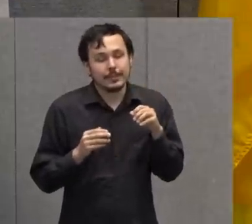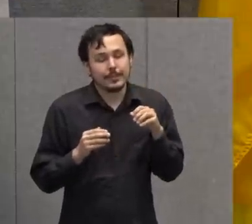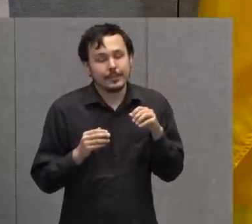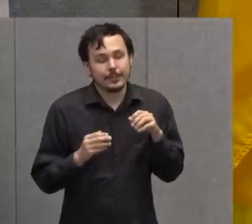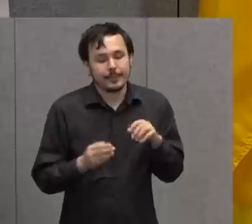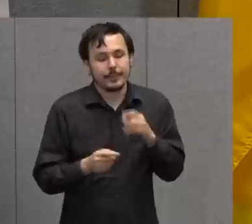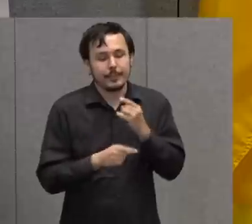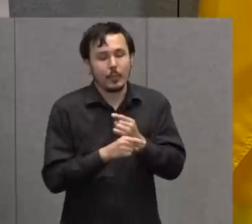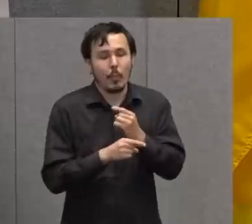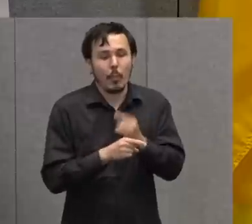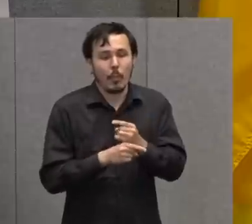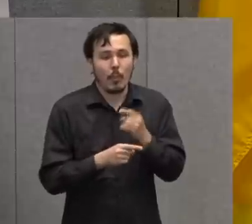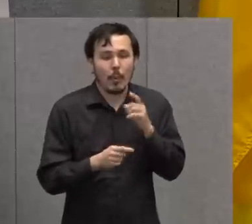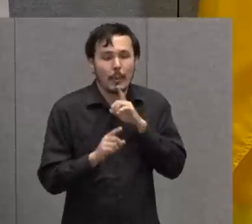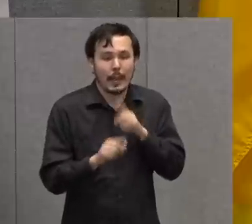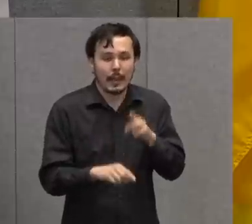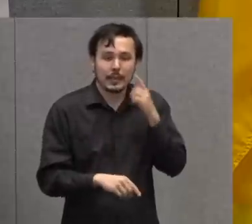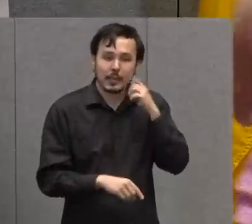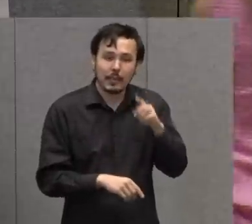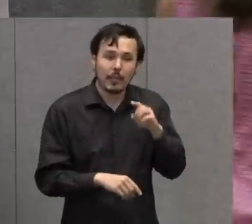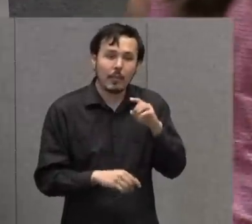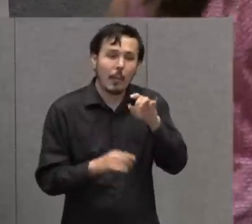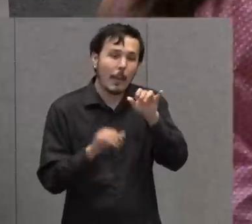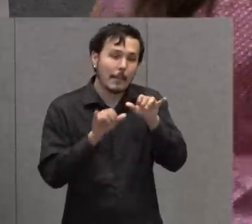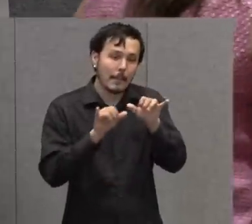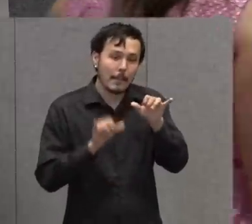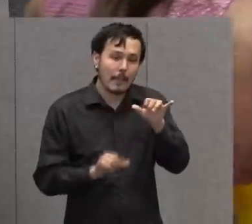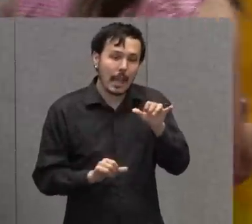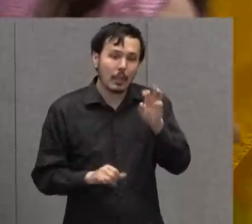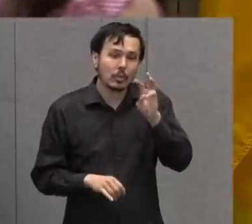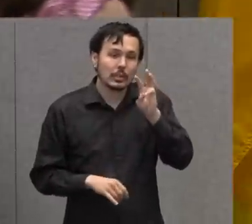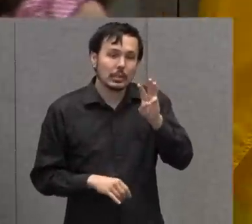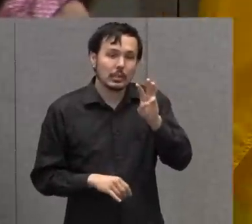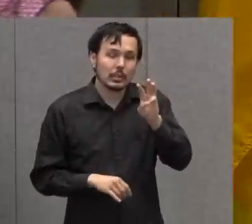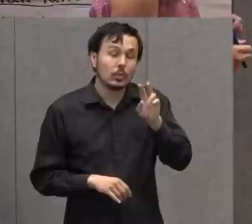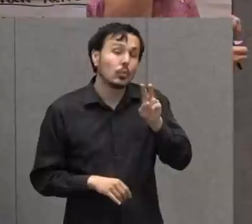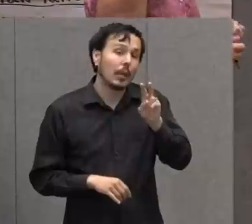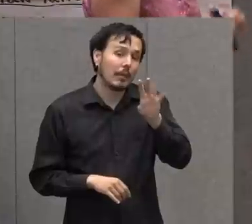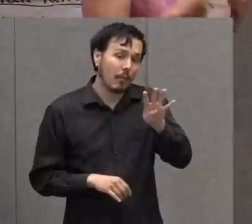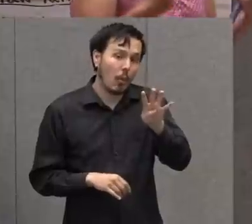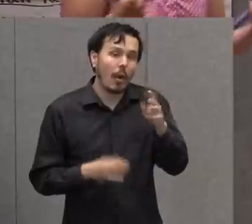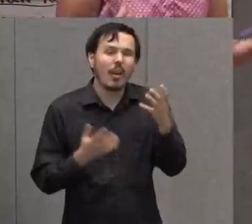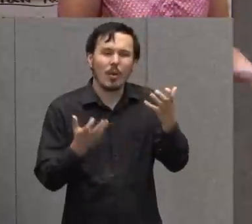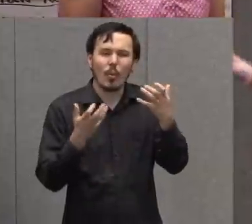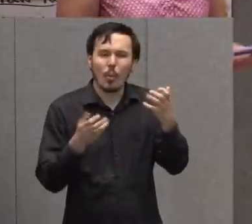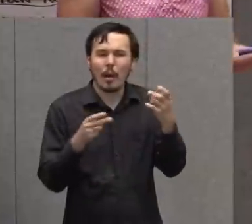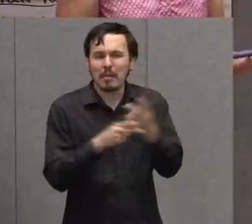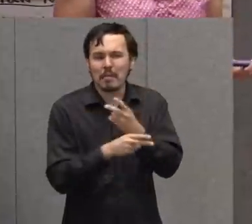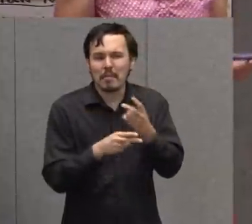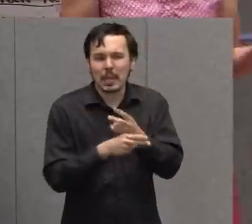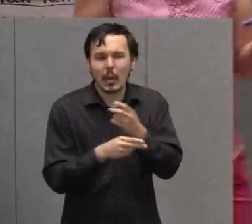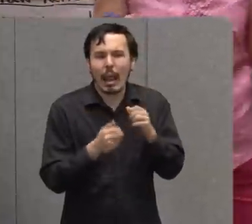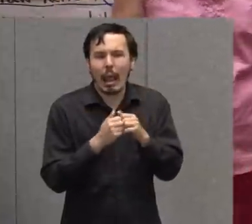So we wanna prove that is correct. All right, so